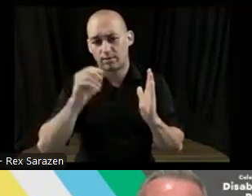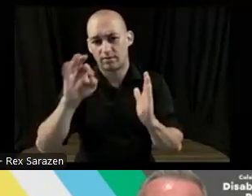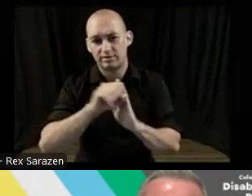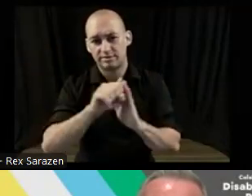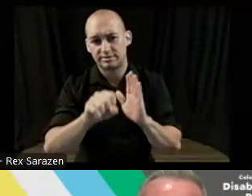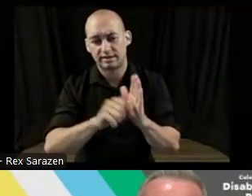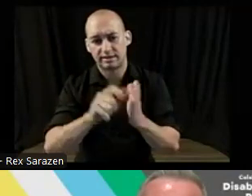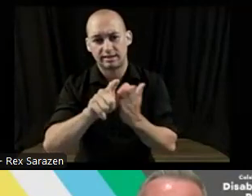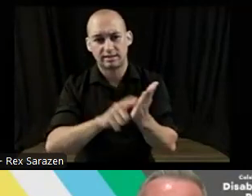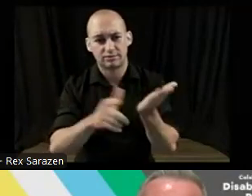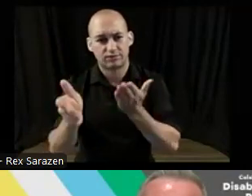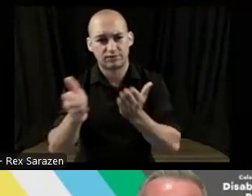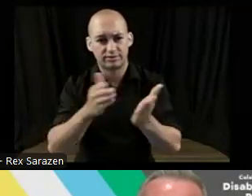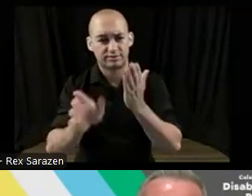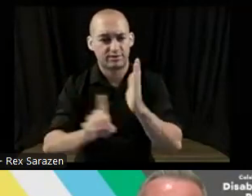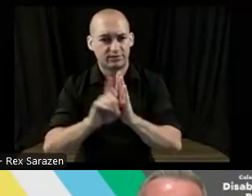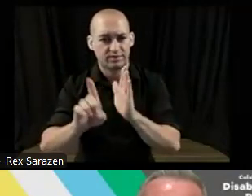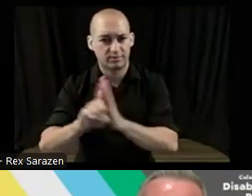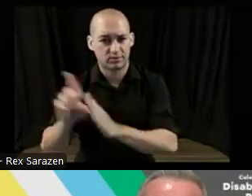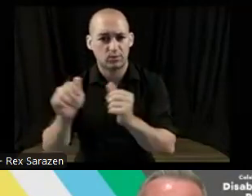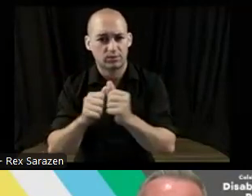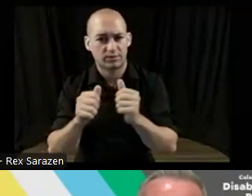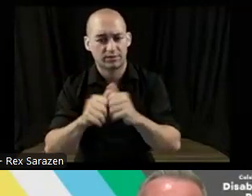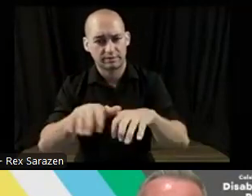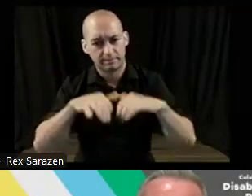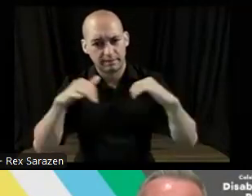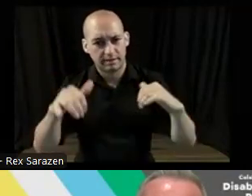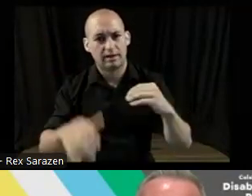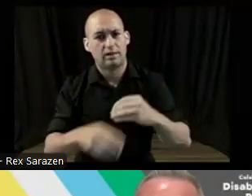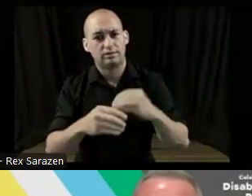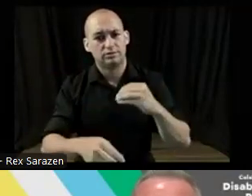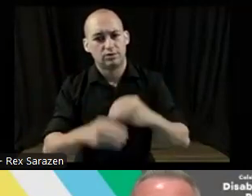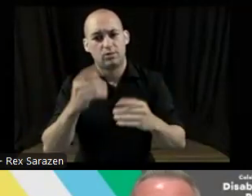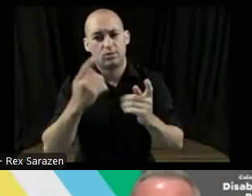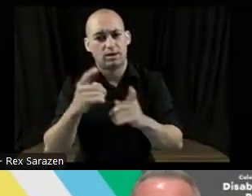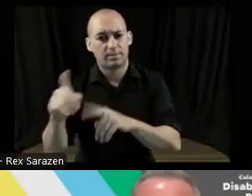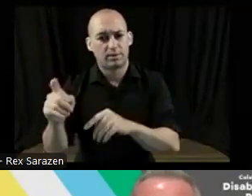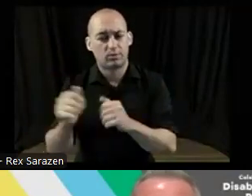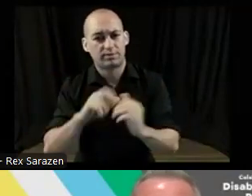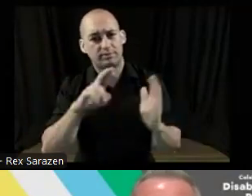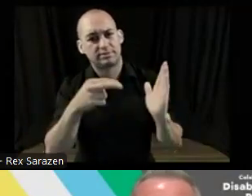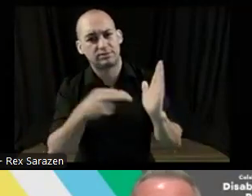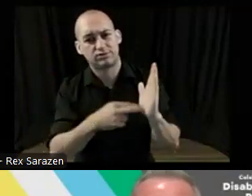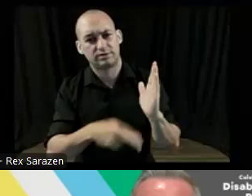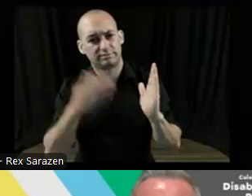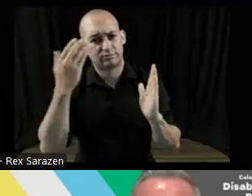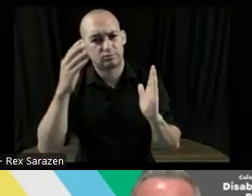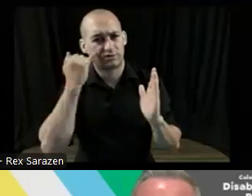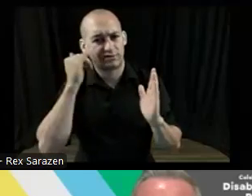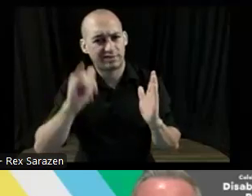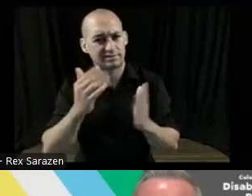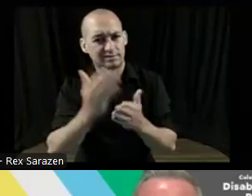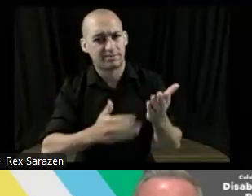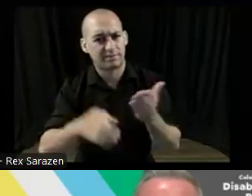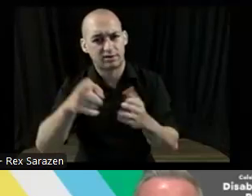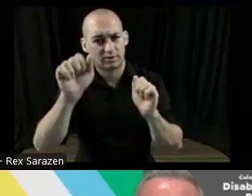services developer with your committee, and also what's happening with that position? I don't know if that's something you could answer or one of the